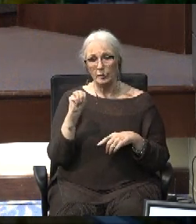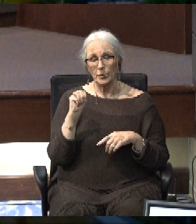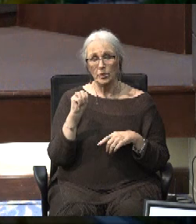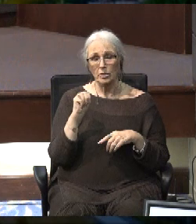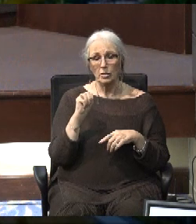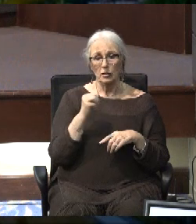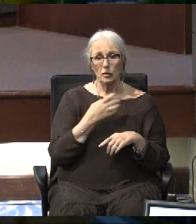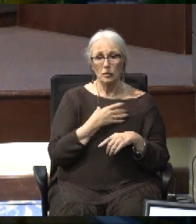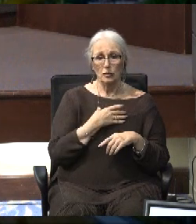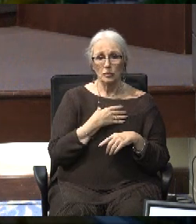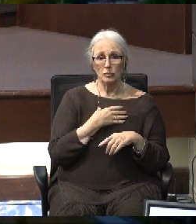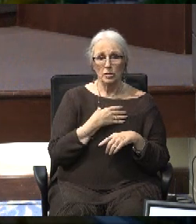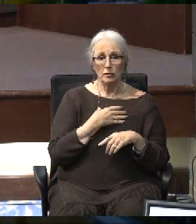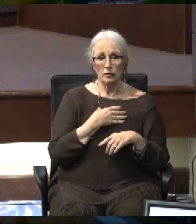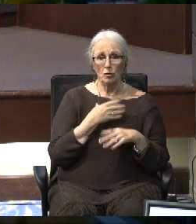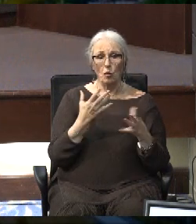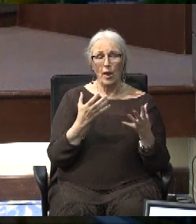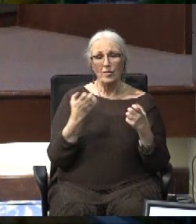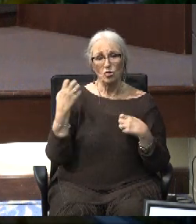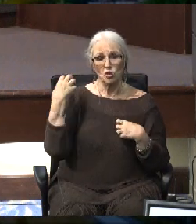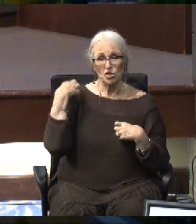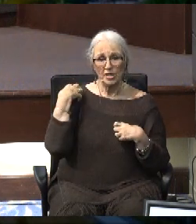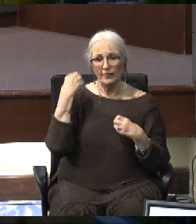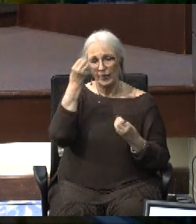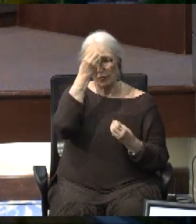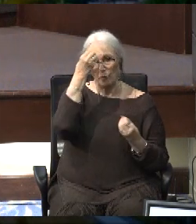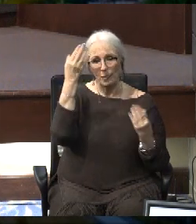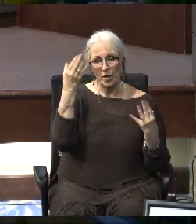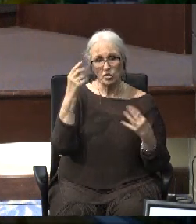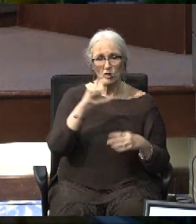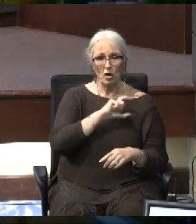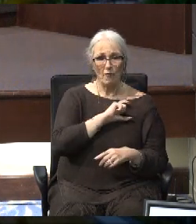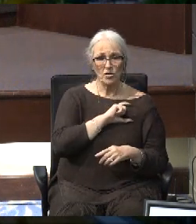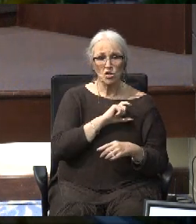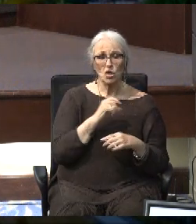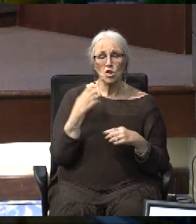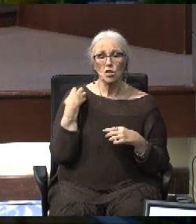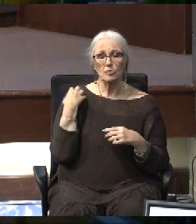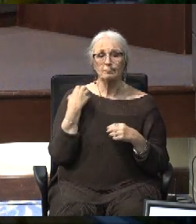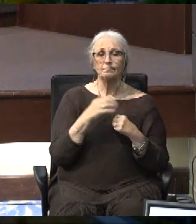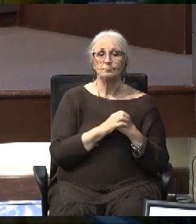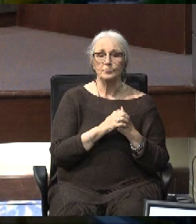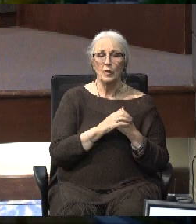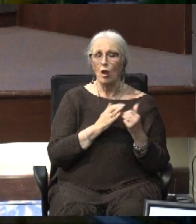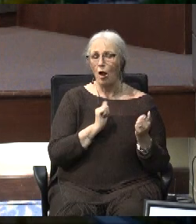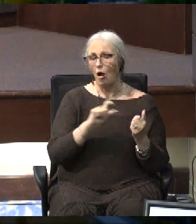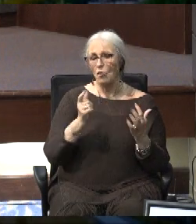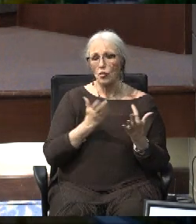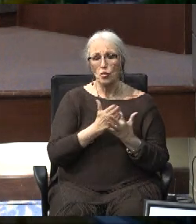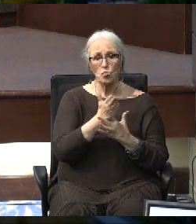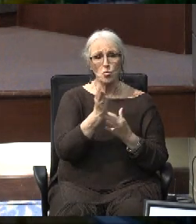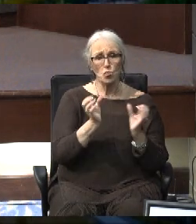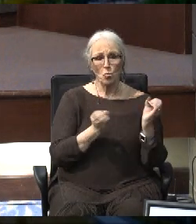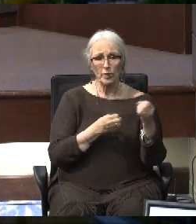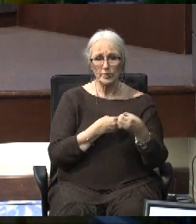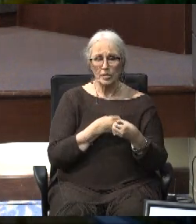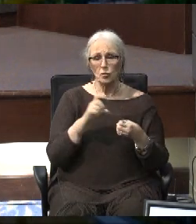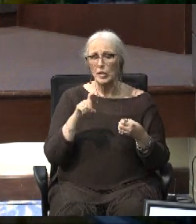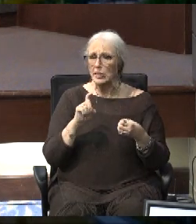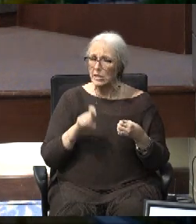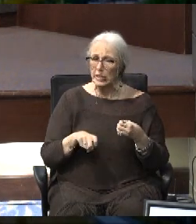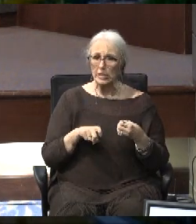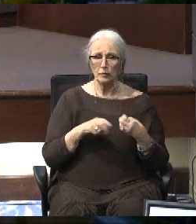by our chief information officer, are communicating throughout the organization that we need to be